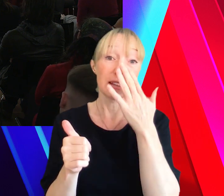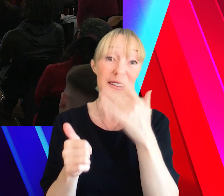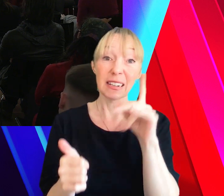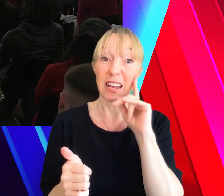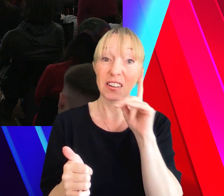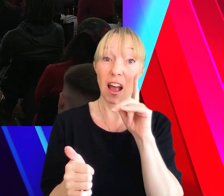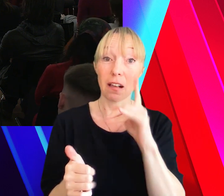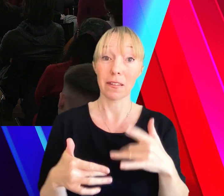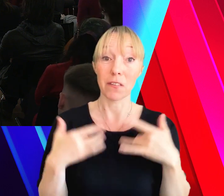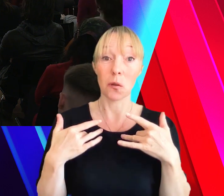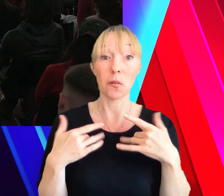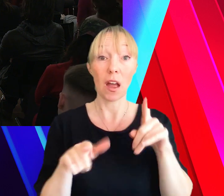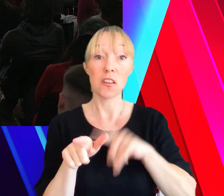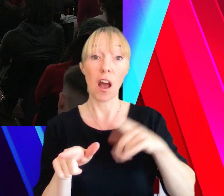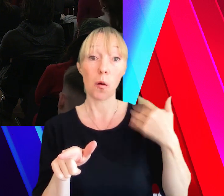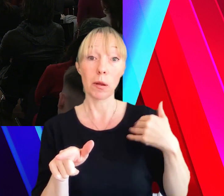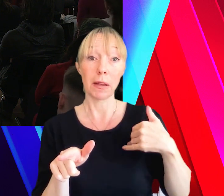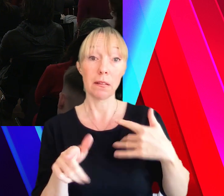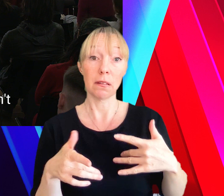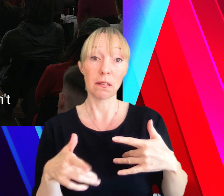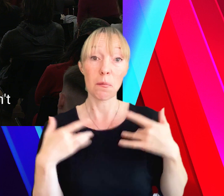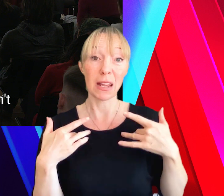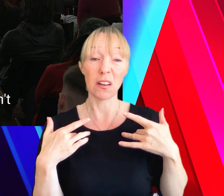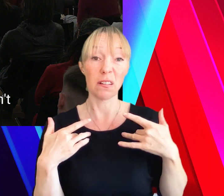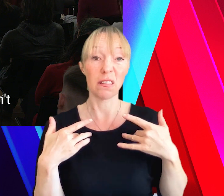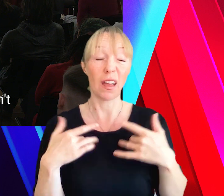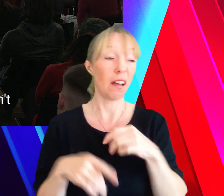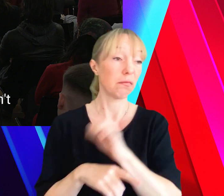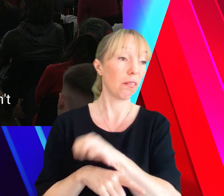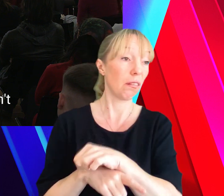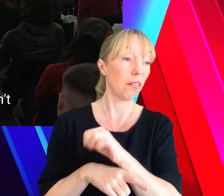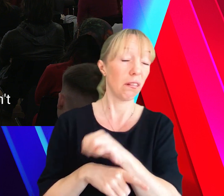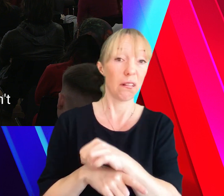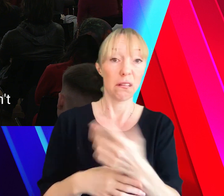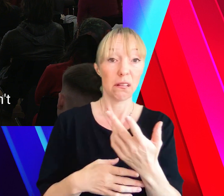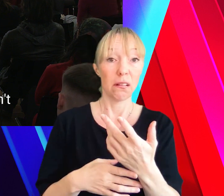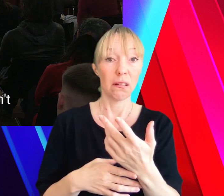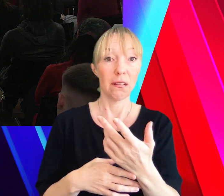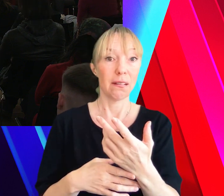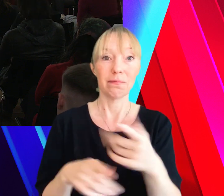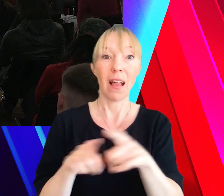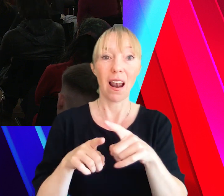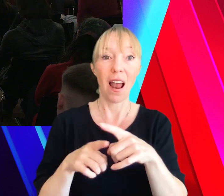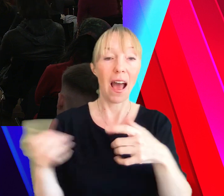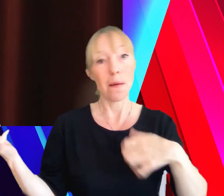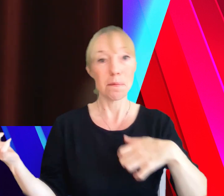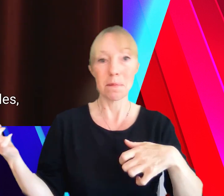quite often, well, just teenage girls' opinions and young women's opinions just aren't like taken seriously. Like